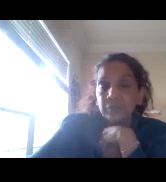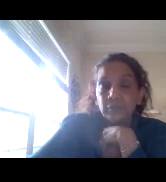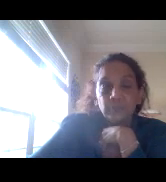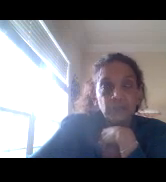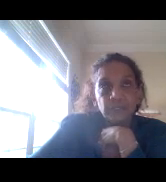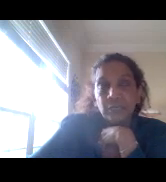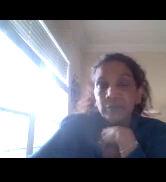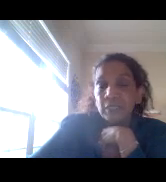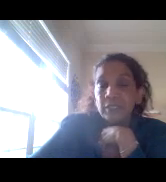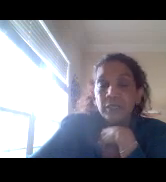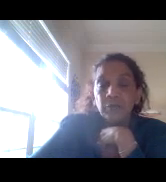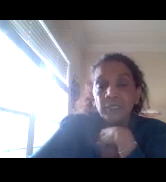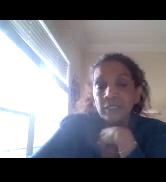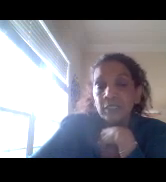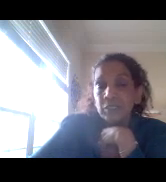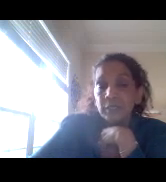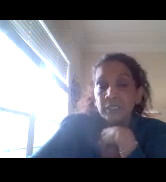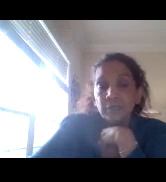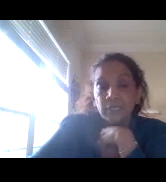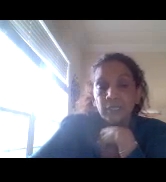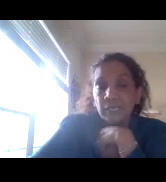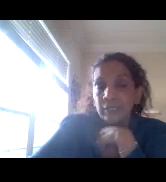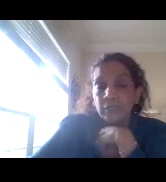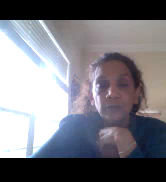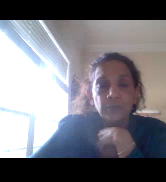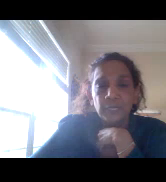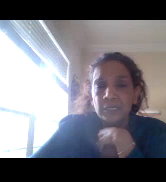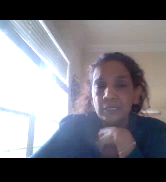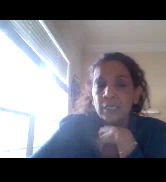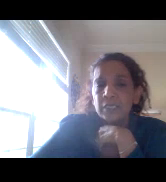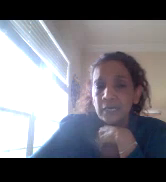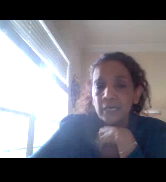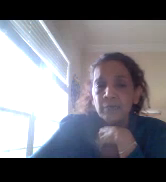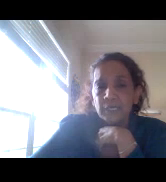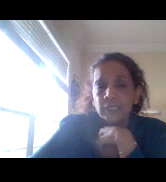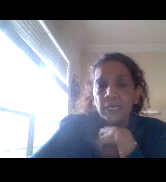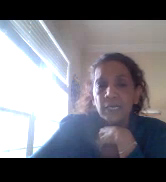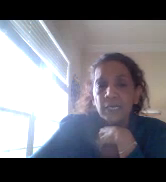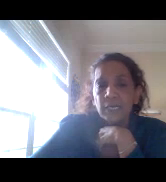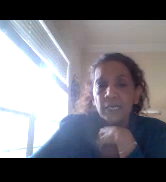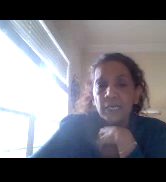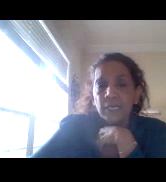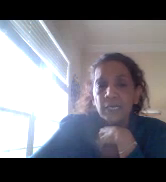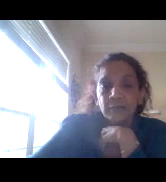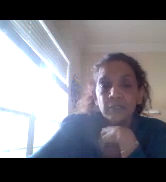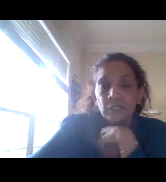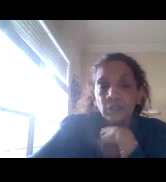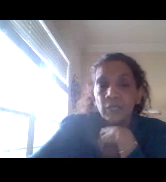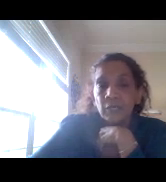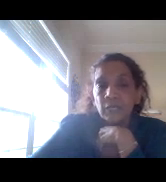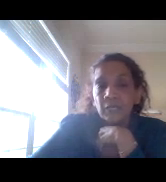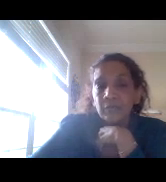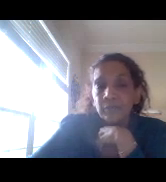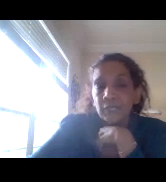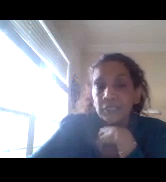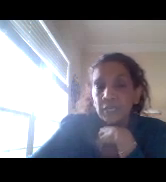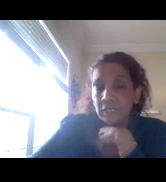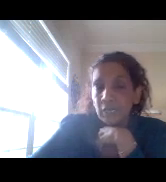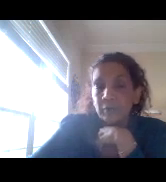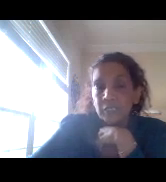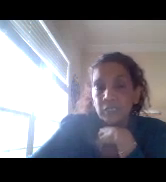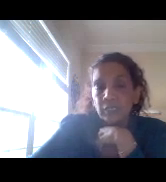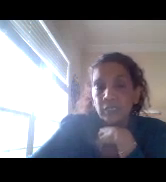schedule. If there are some things that you're busy doing, something like recruitment, time is kind of hard for programs. So